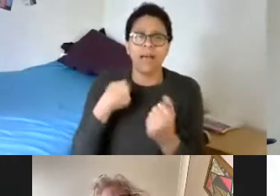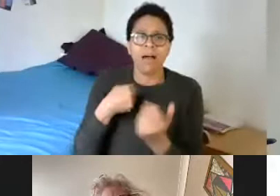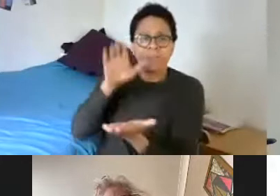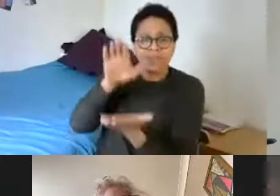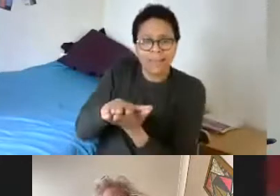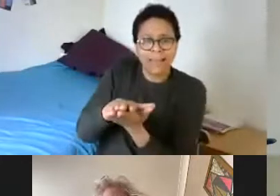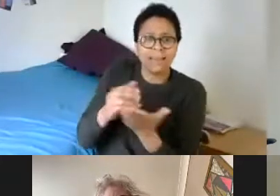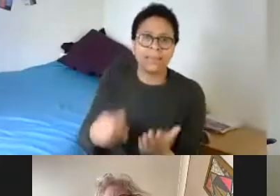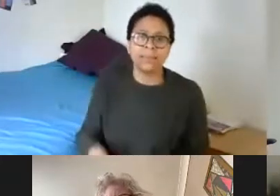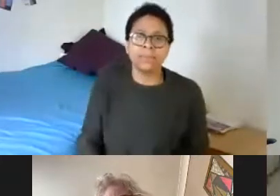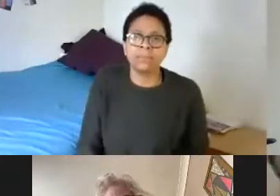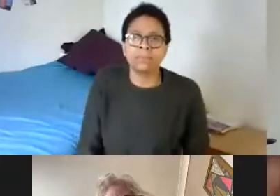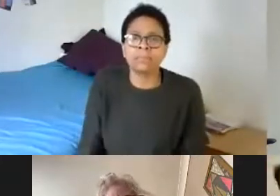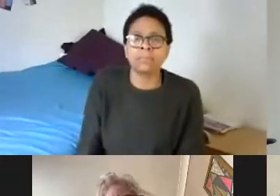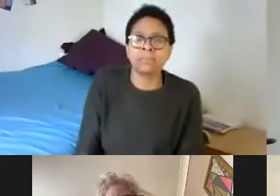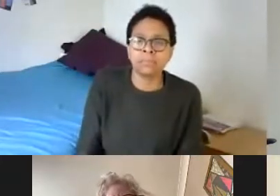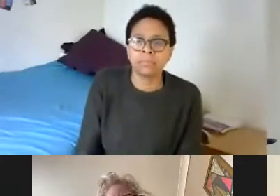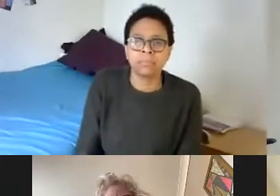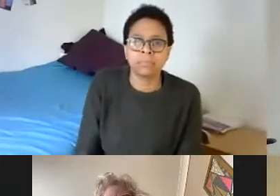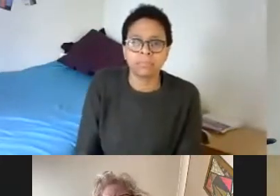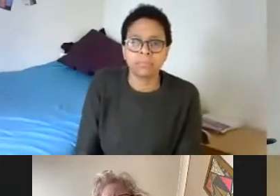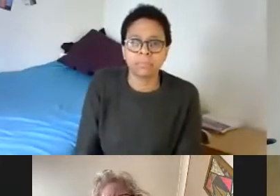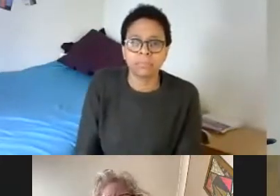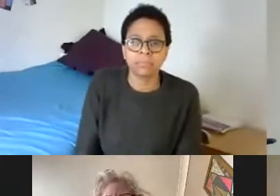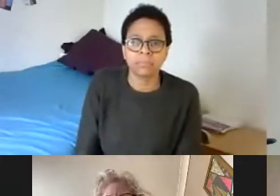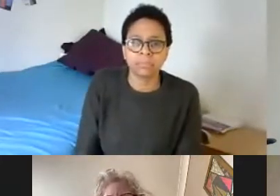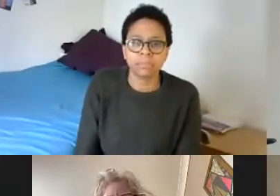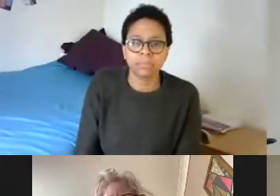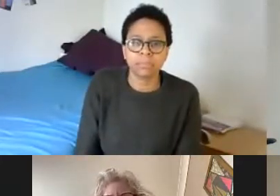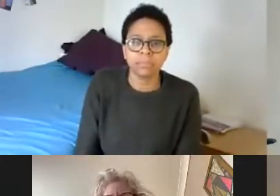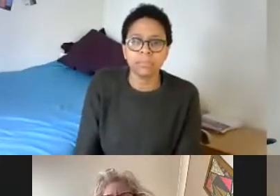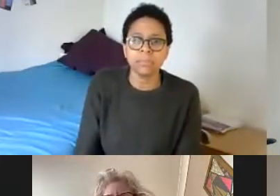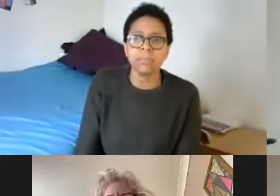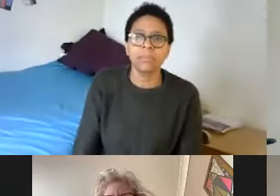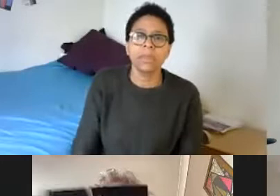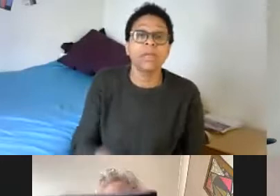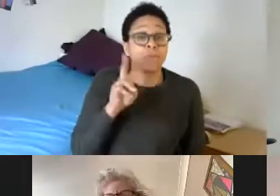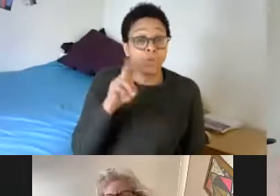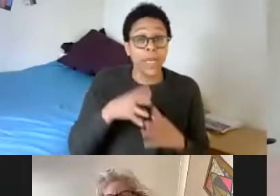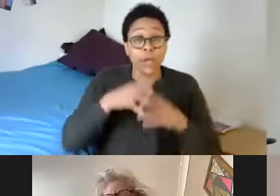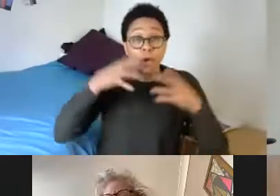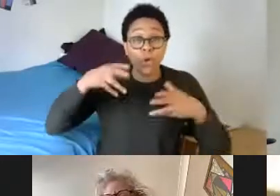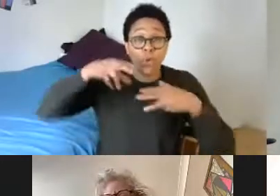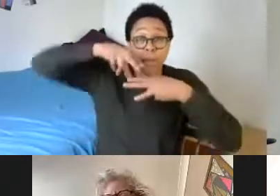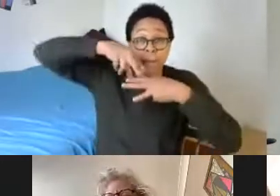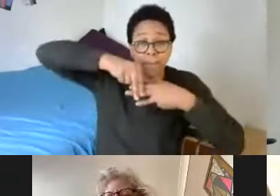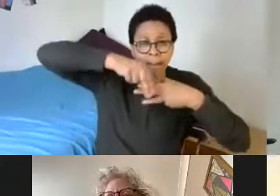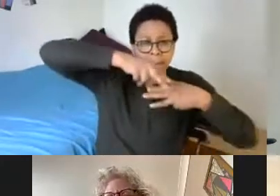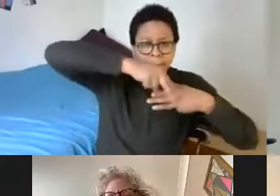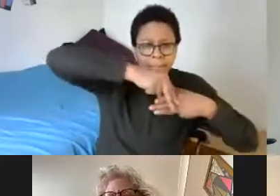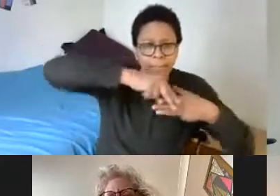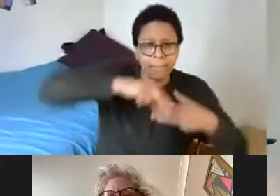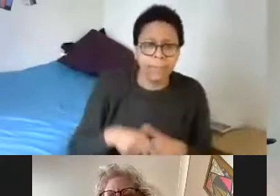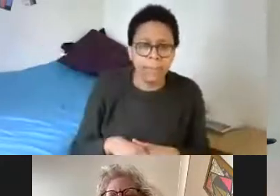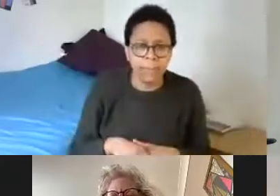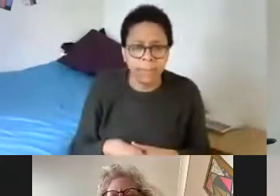book with those things, great big huge paper clips. And then what I'm going to do, you know,